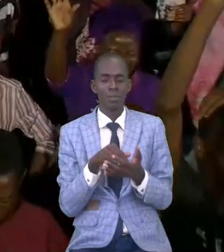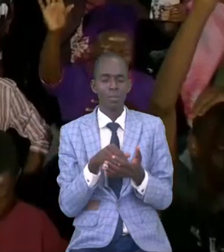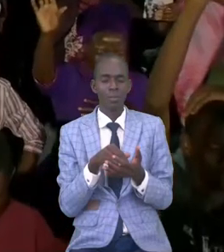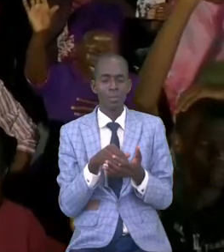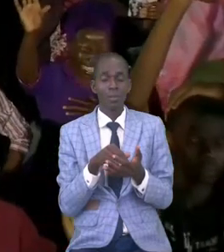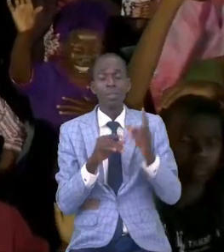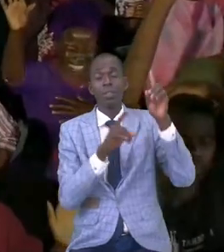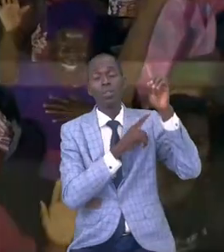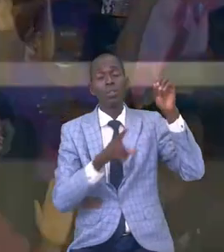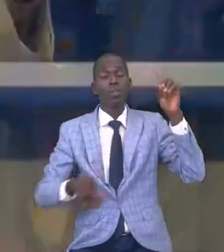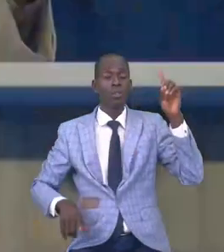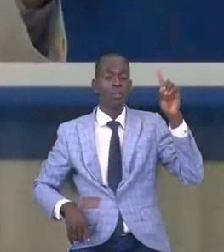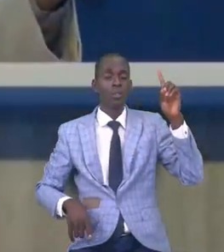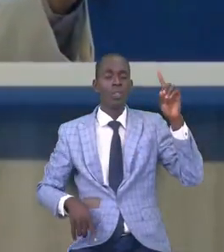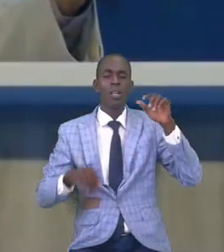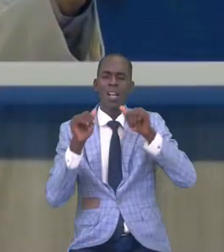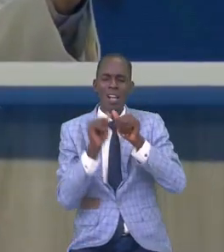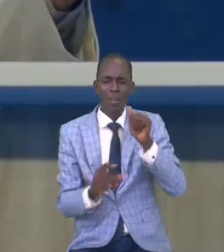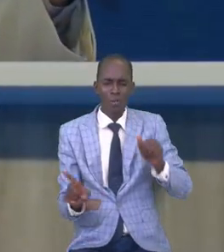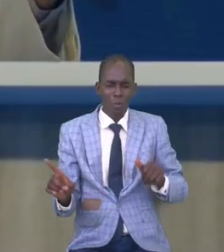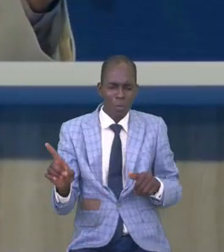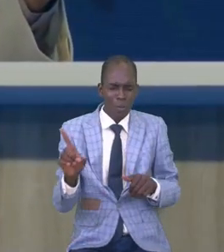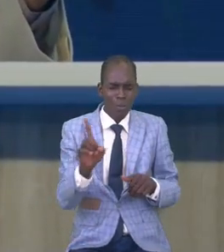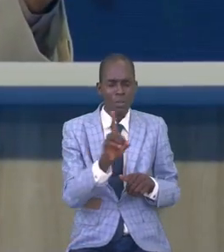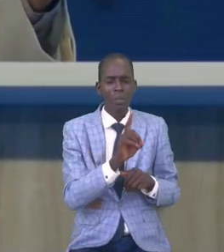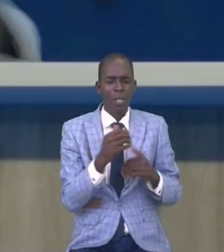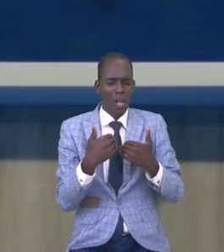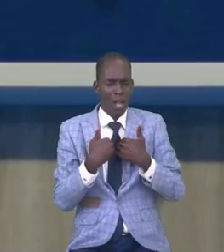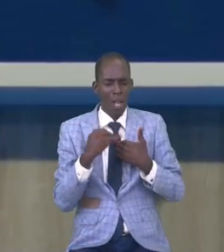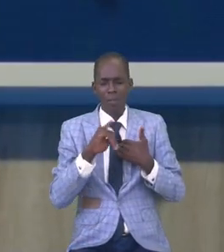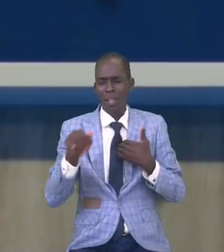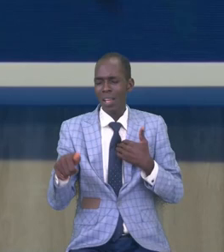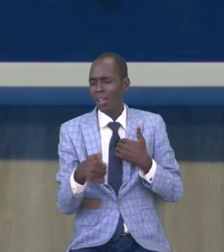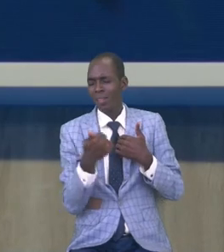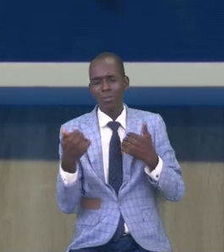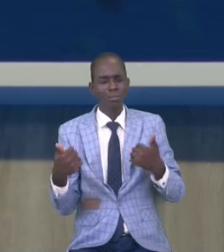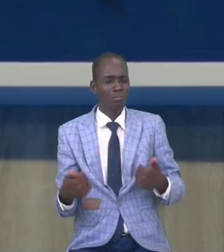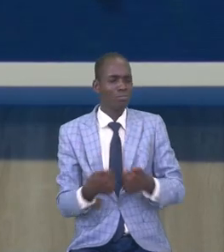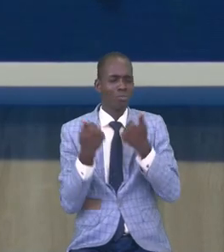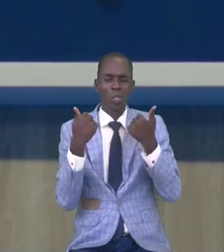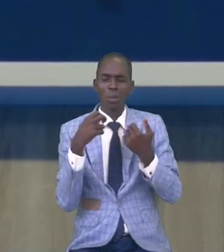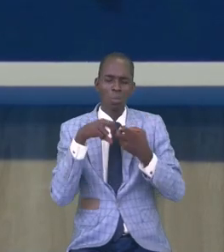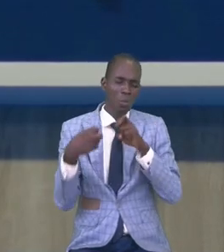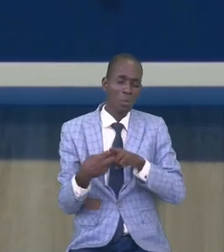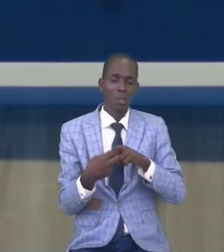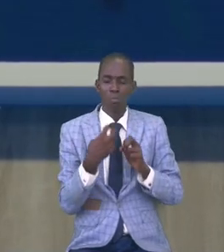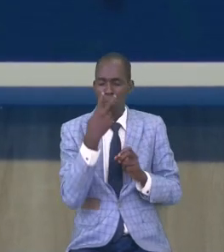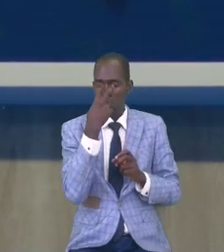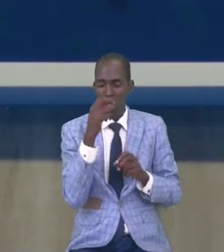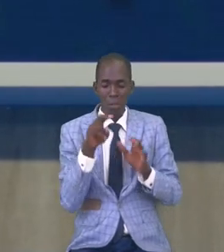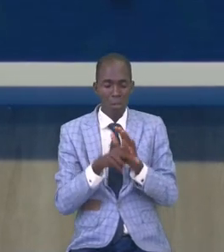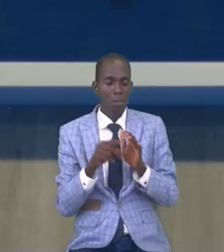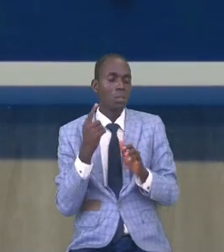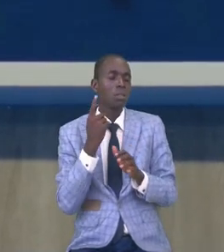Lord, everyone having any challenge, blindness,